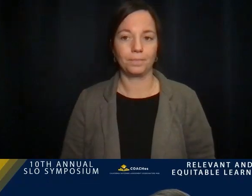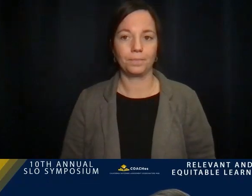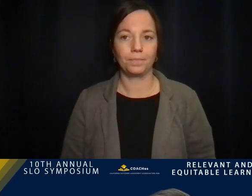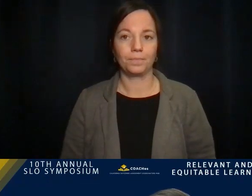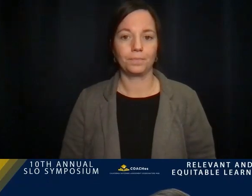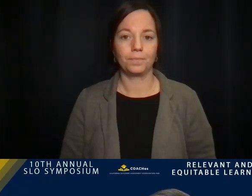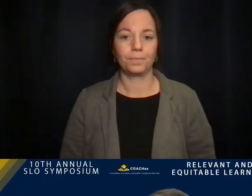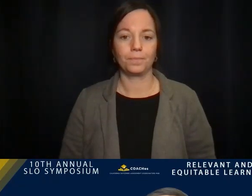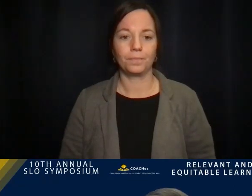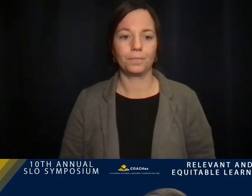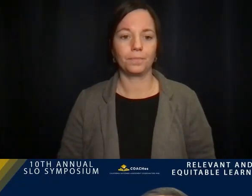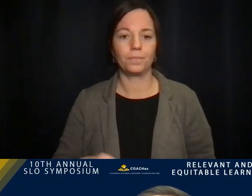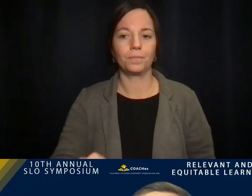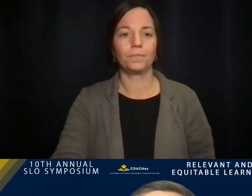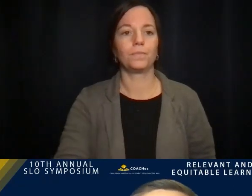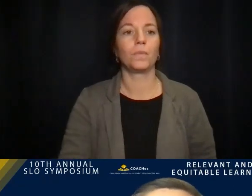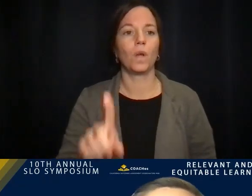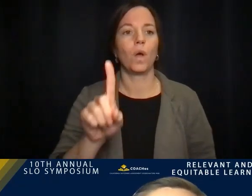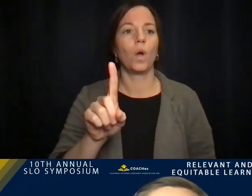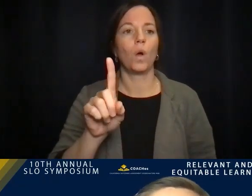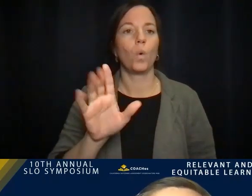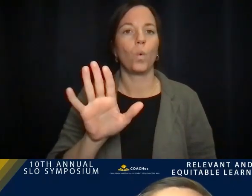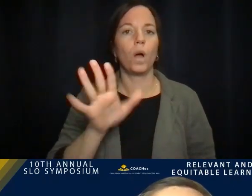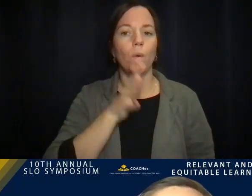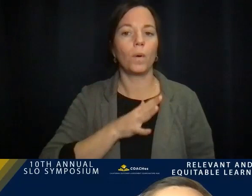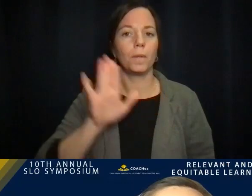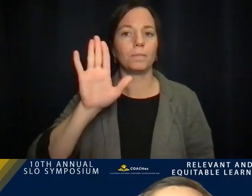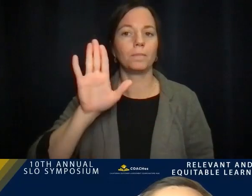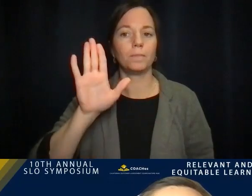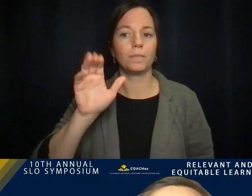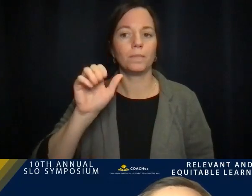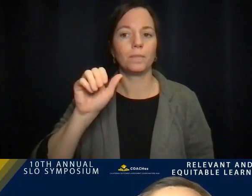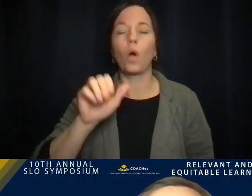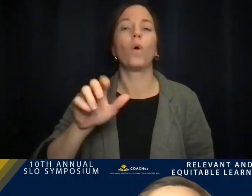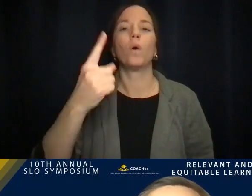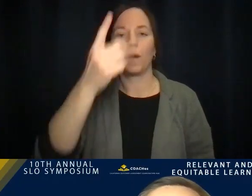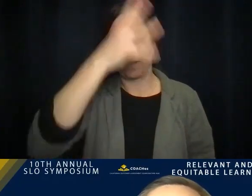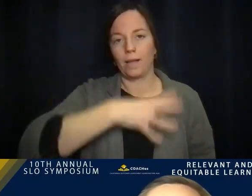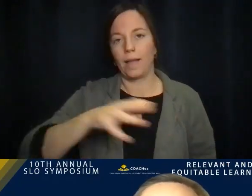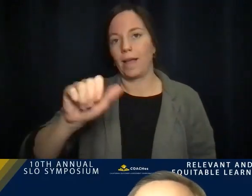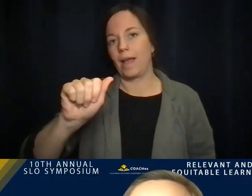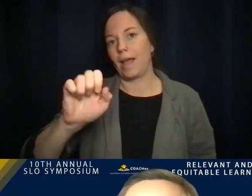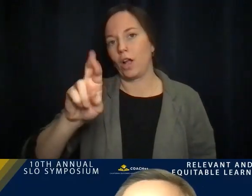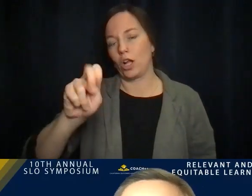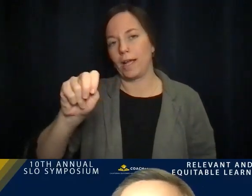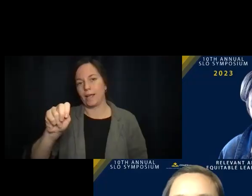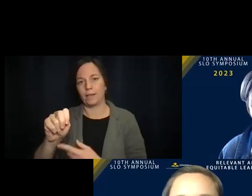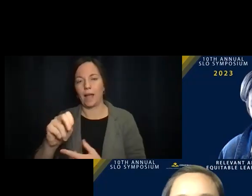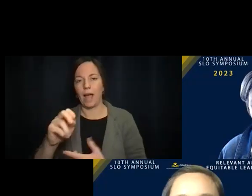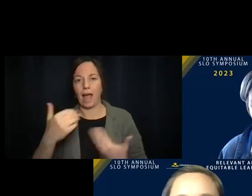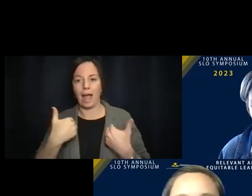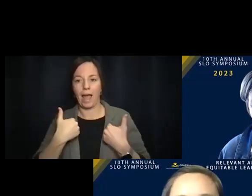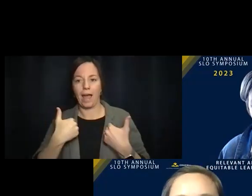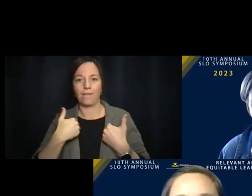Dr. Webb, we do have a raised hand. Aeron, would you like to share your question? Yeah, it's more of a question and statement. I think when we think